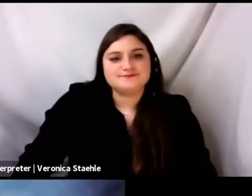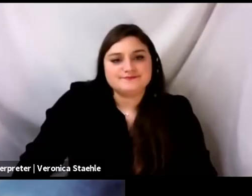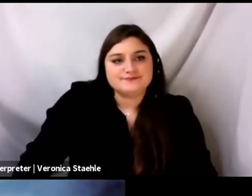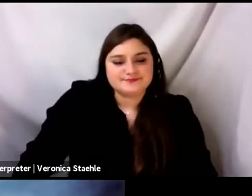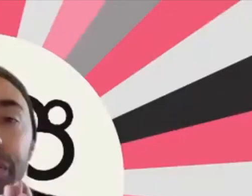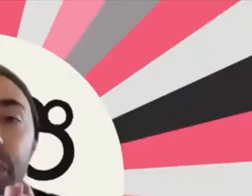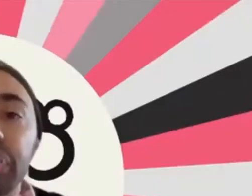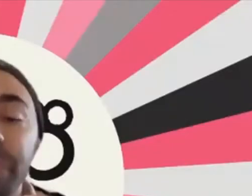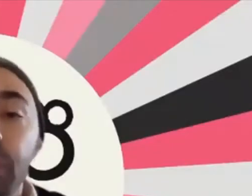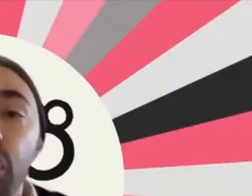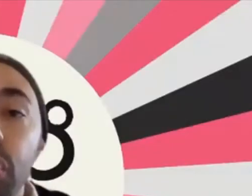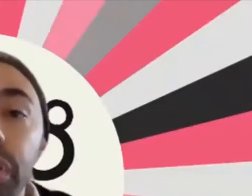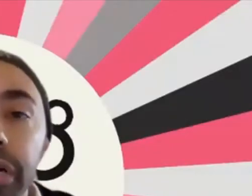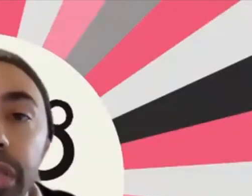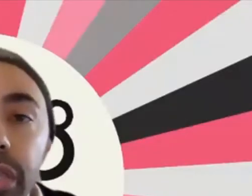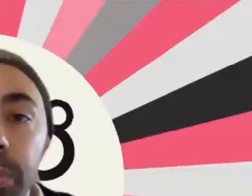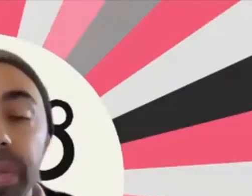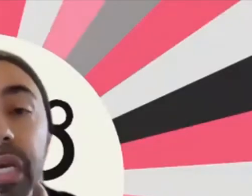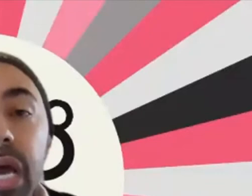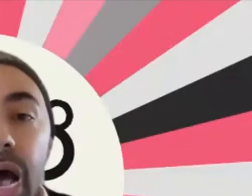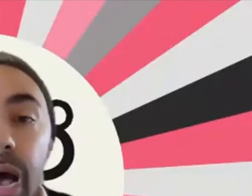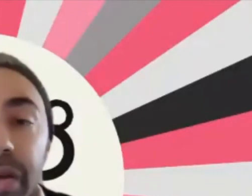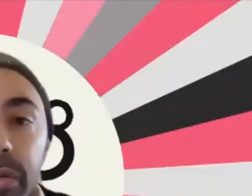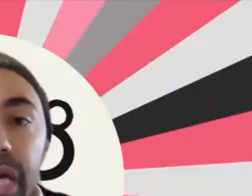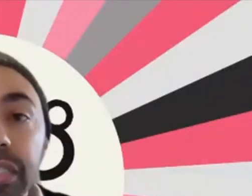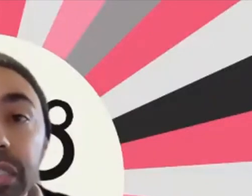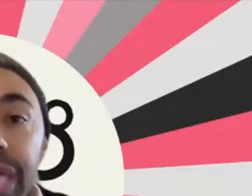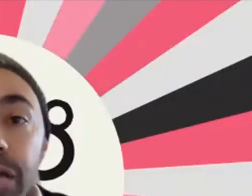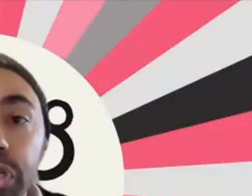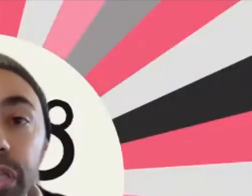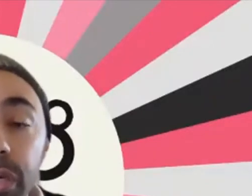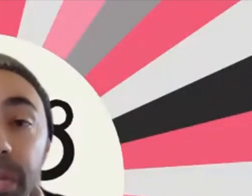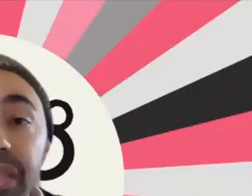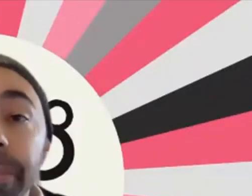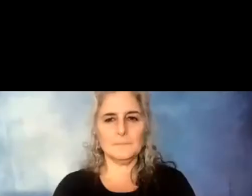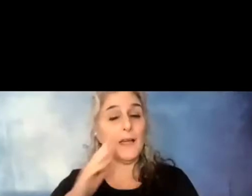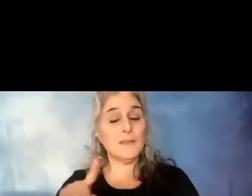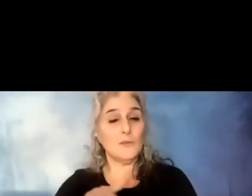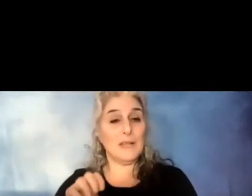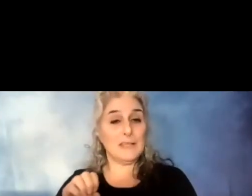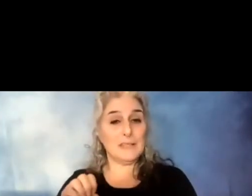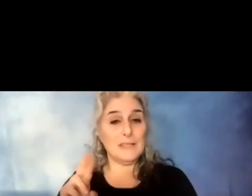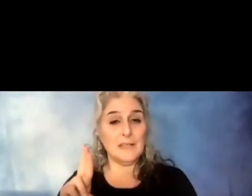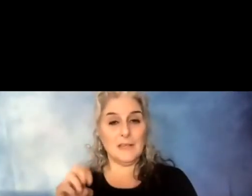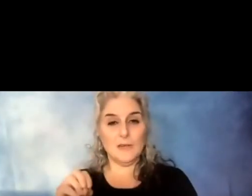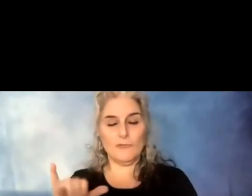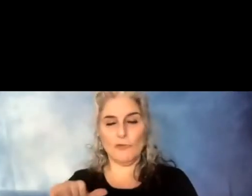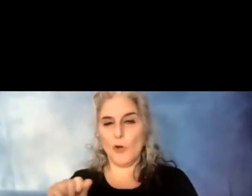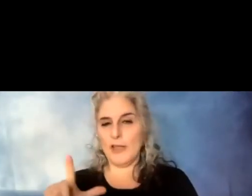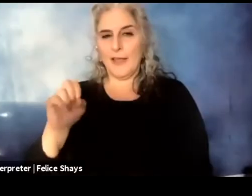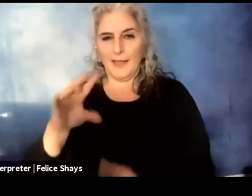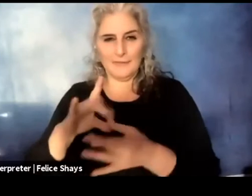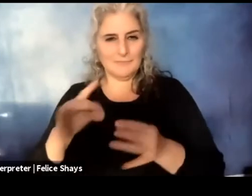Now we're gonna shift back. We heard earlier a little bit. I know that Z-Royale shared a little bit about the Body of Workers project, which